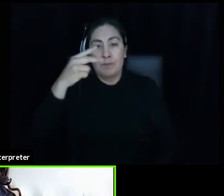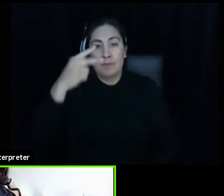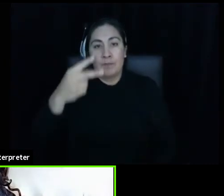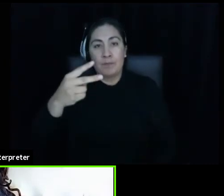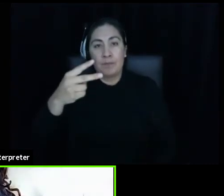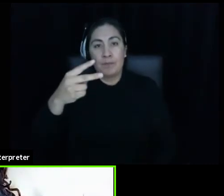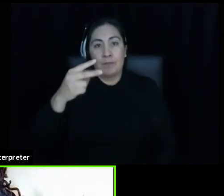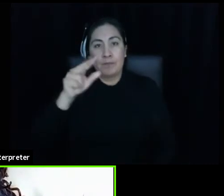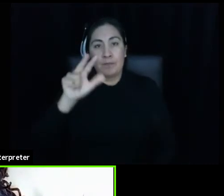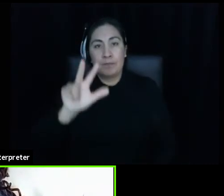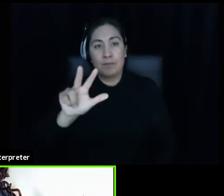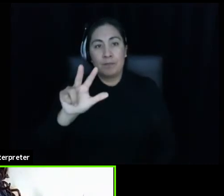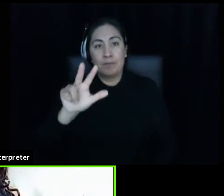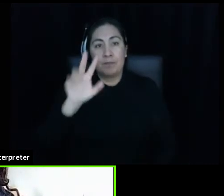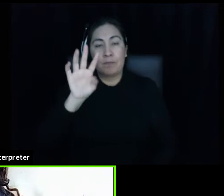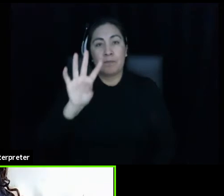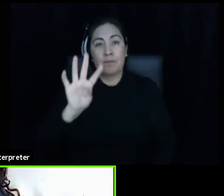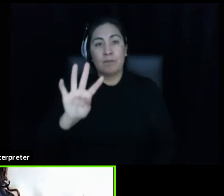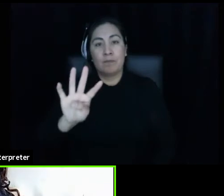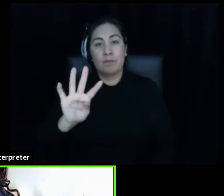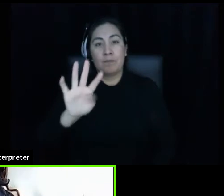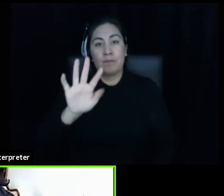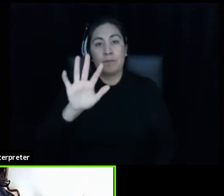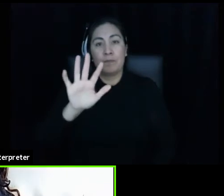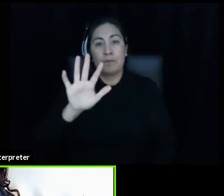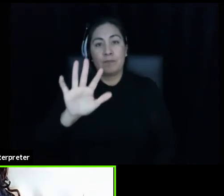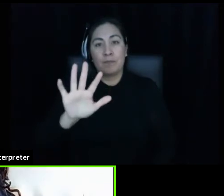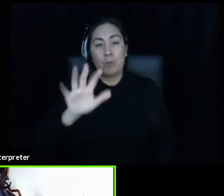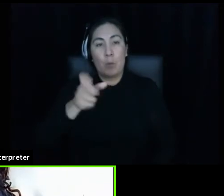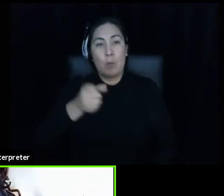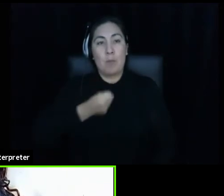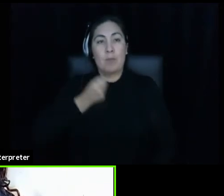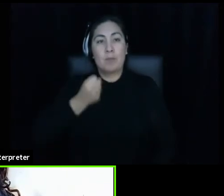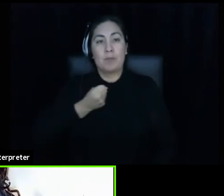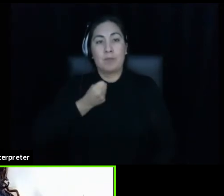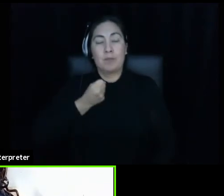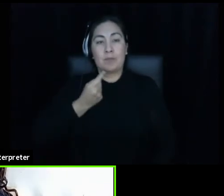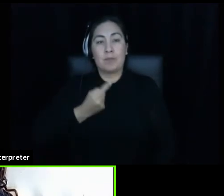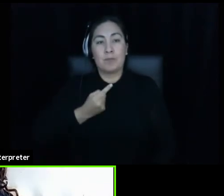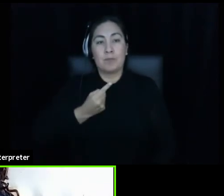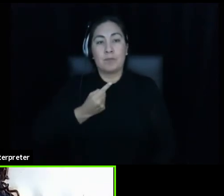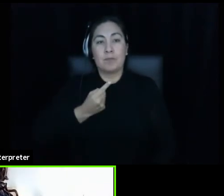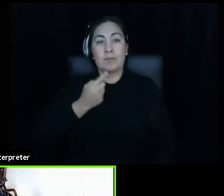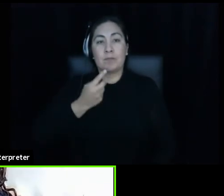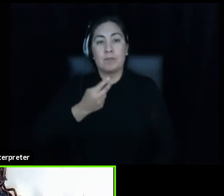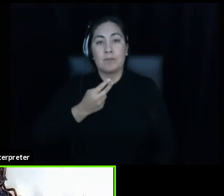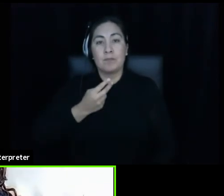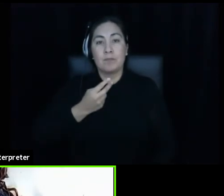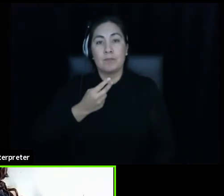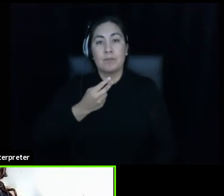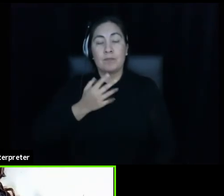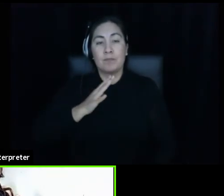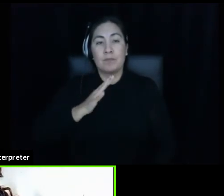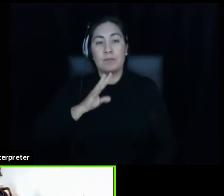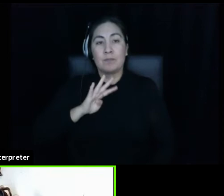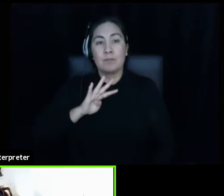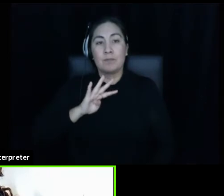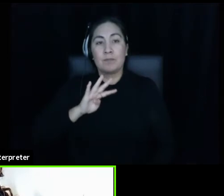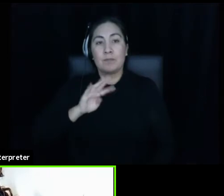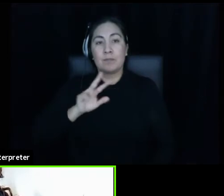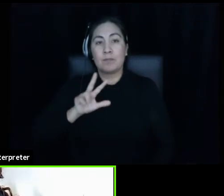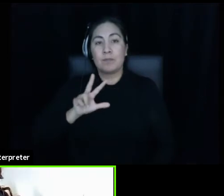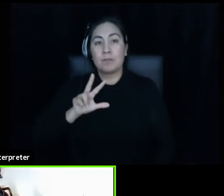three, four, five. Hold five, four, three,